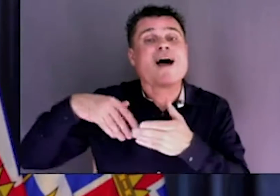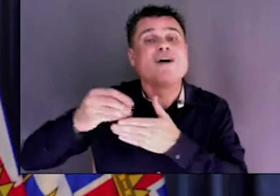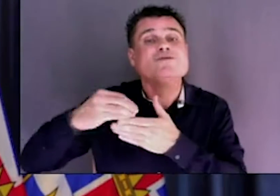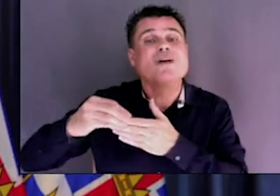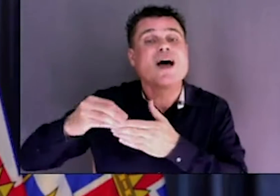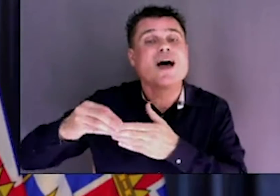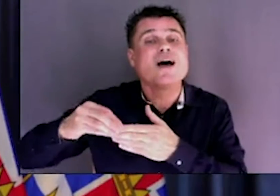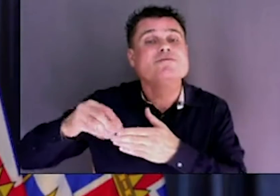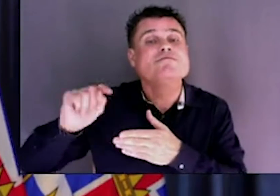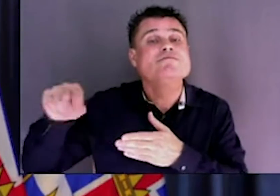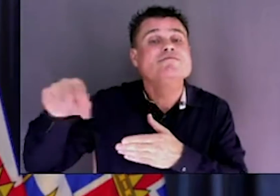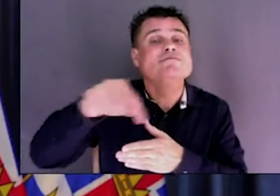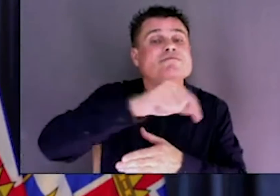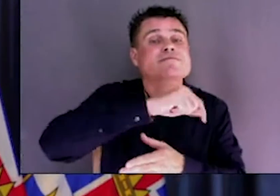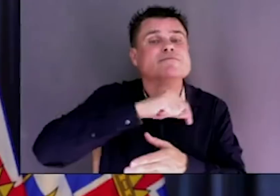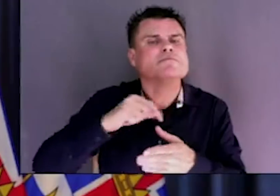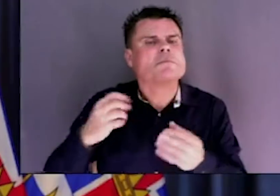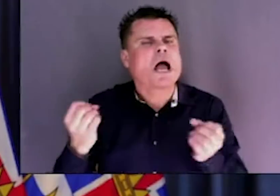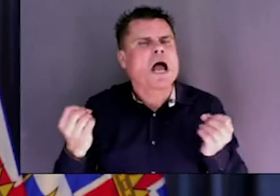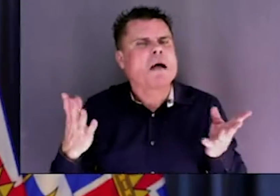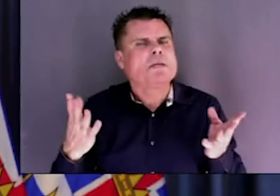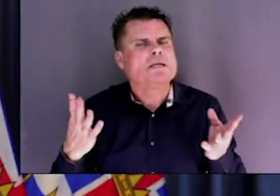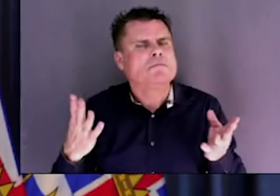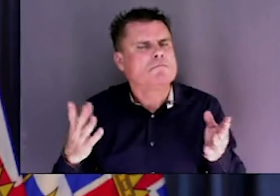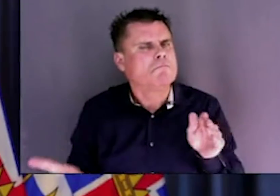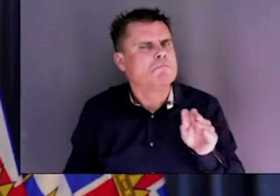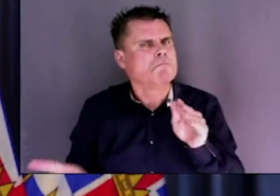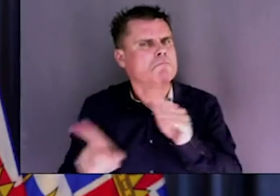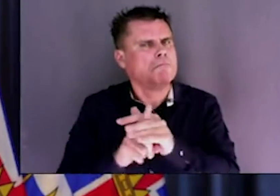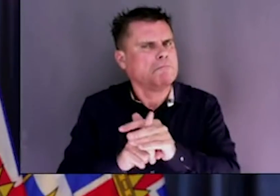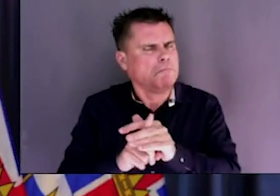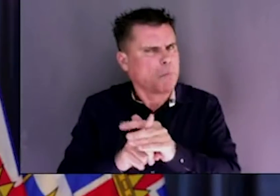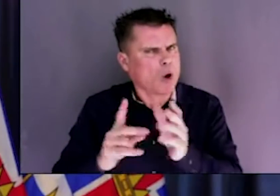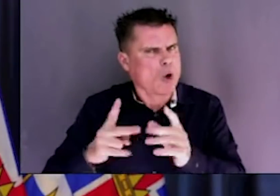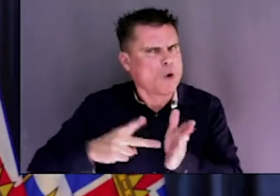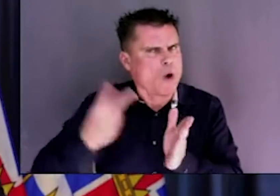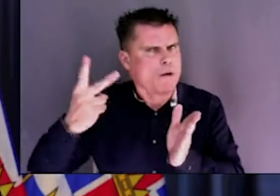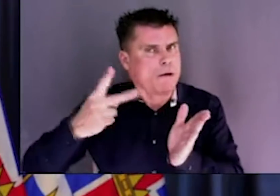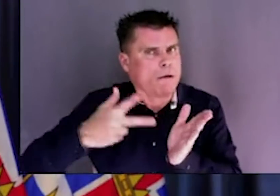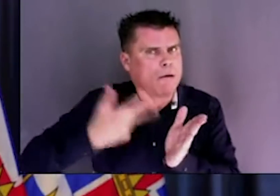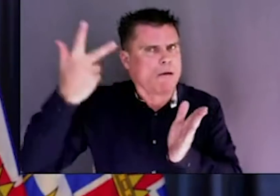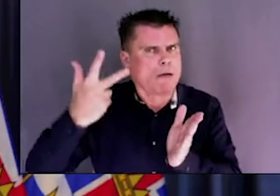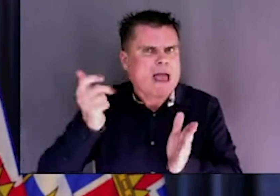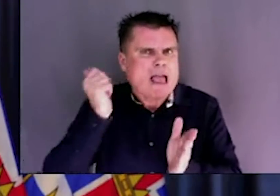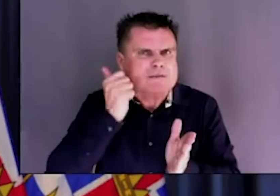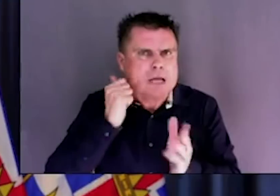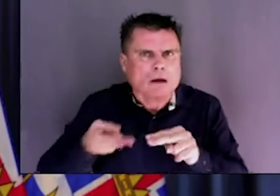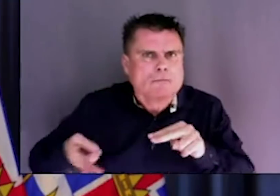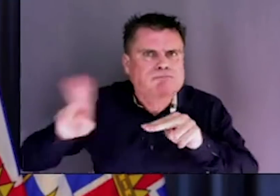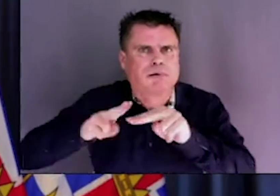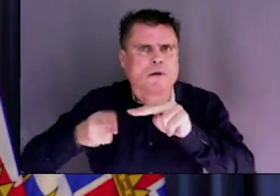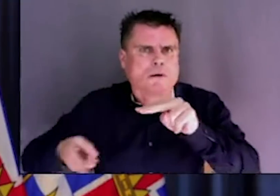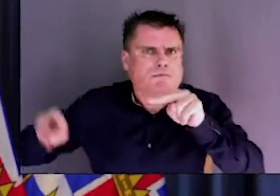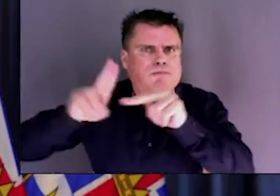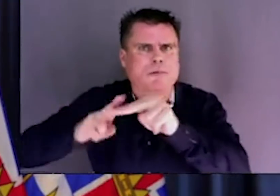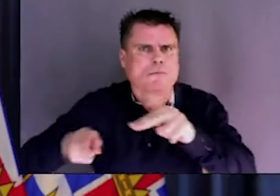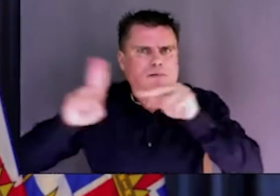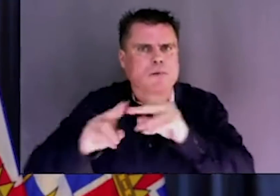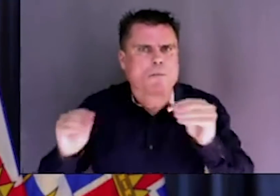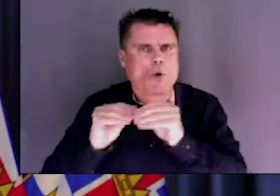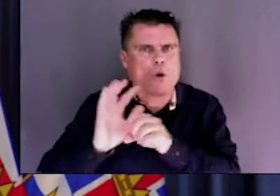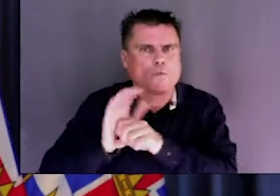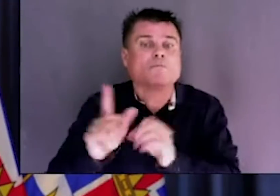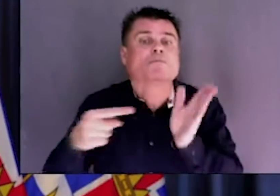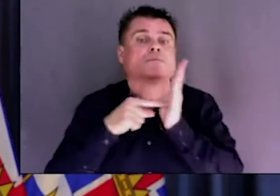warning communities before they have dozens of cases, as was the case in Revelstoke last week? Well, we have been, thank you for the question, we have been